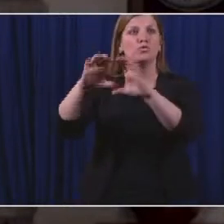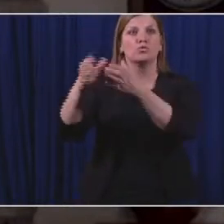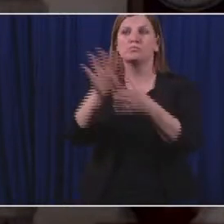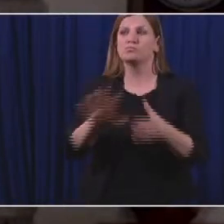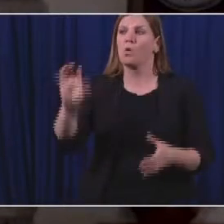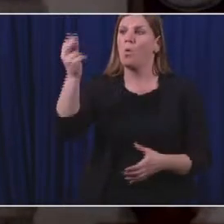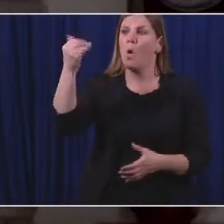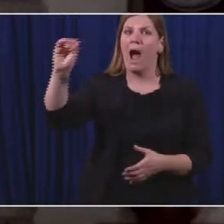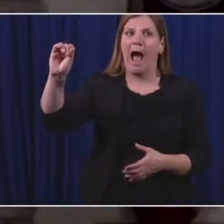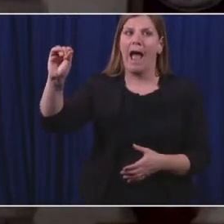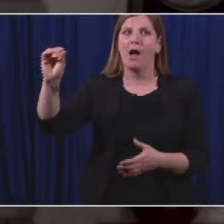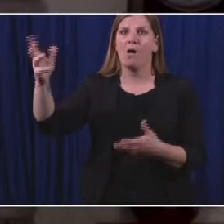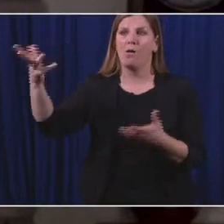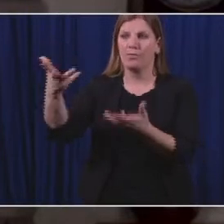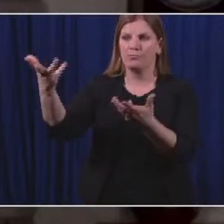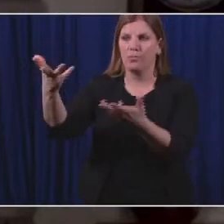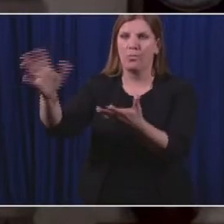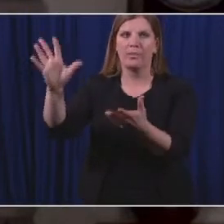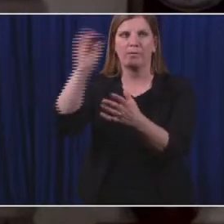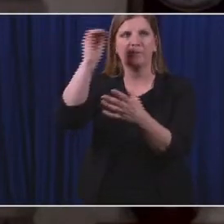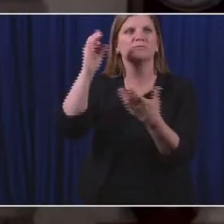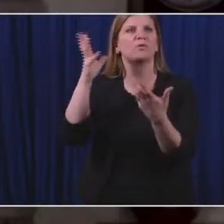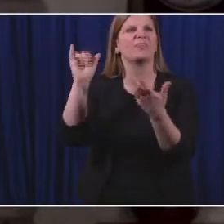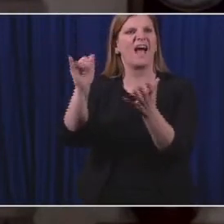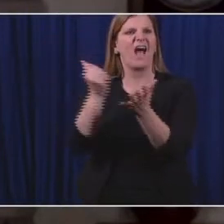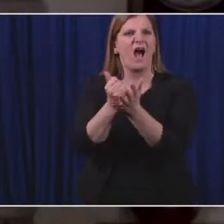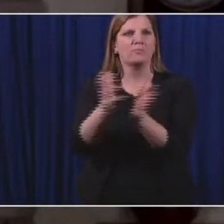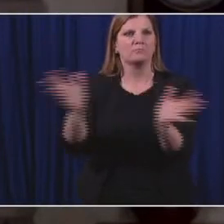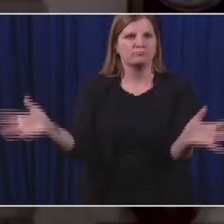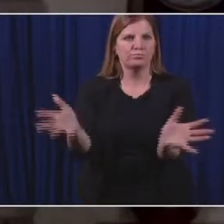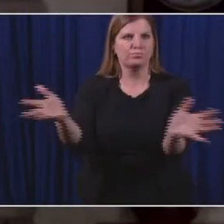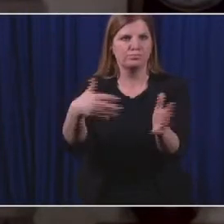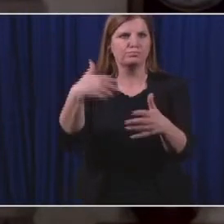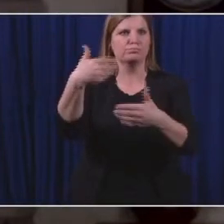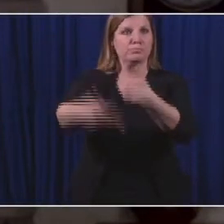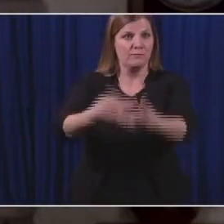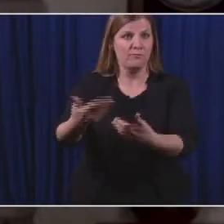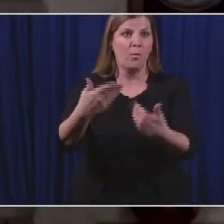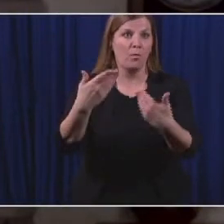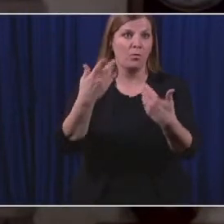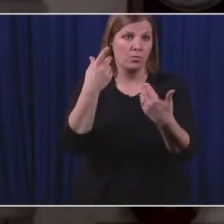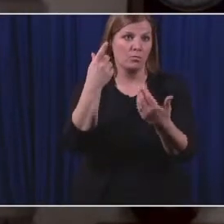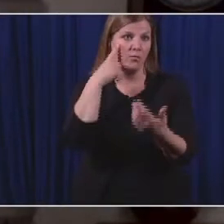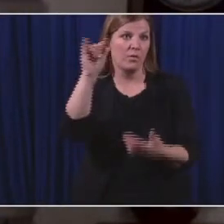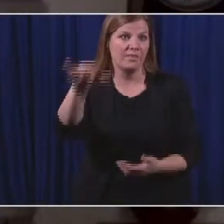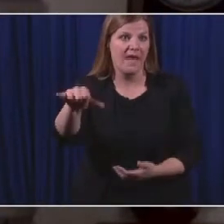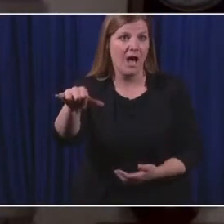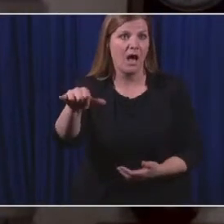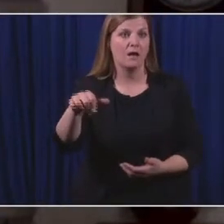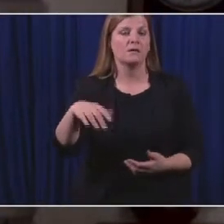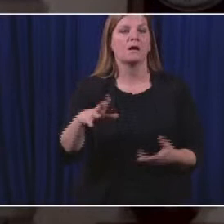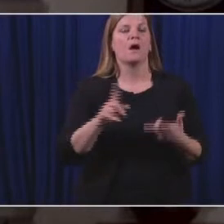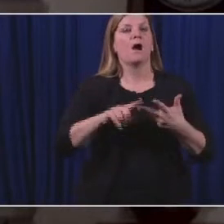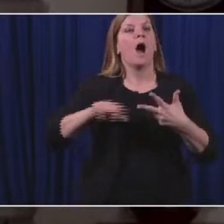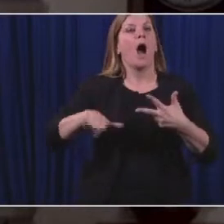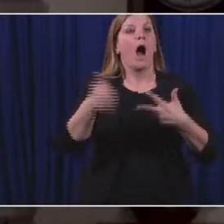It moves the ball, certainly moves the ball forward. Look, the other distracted